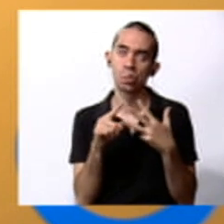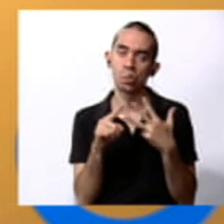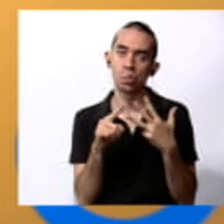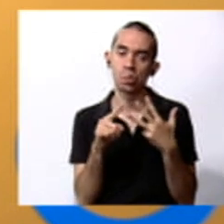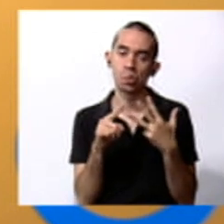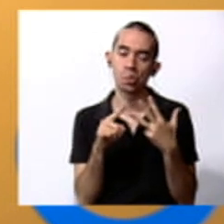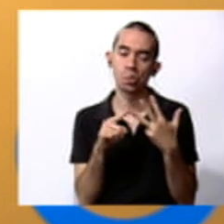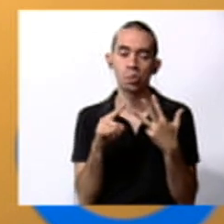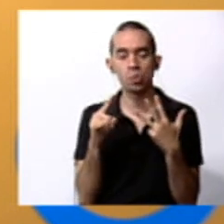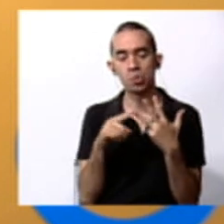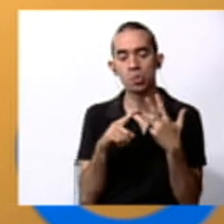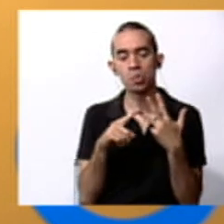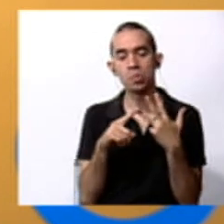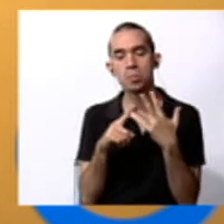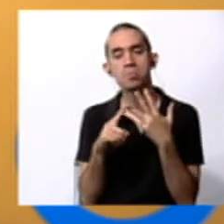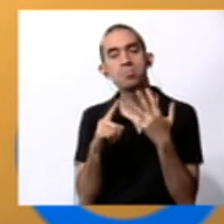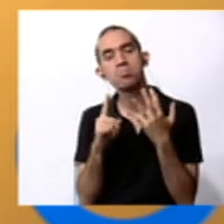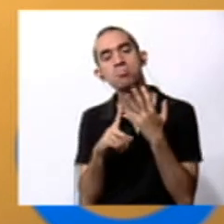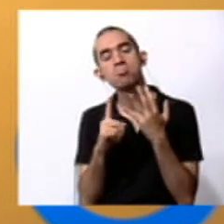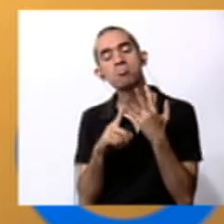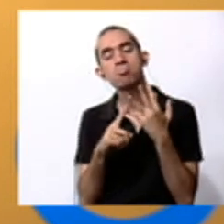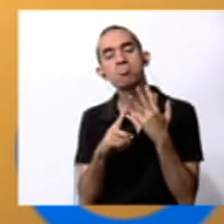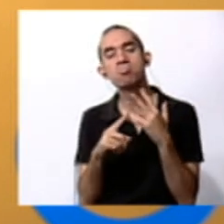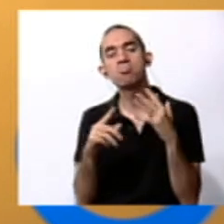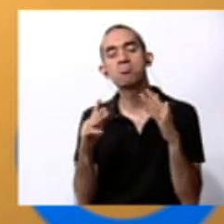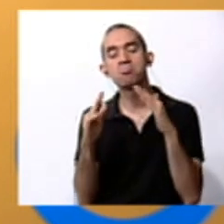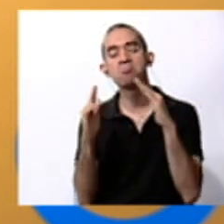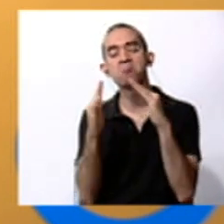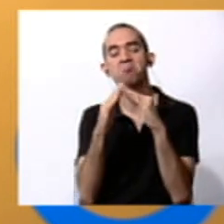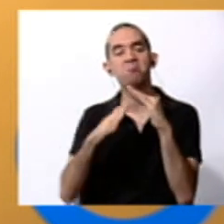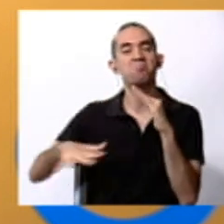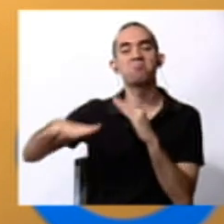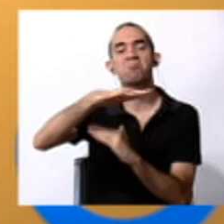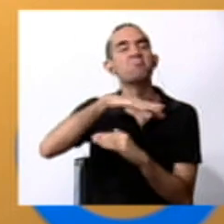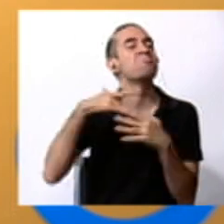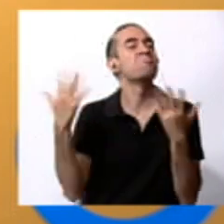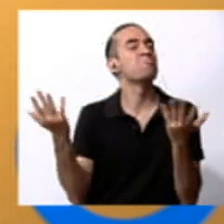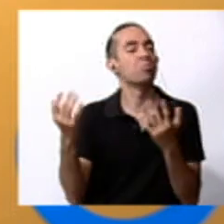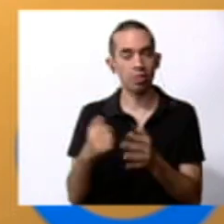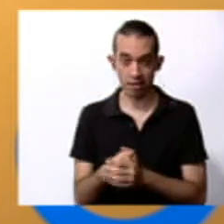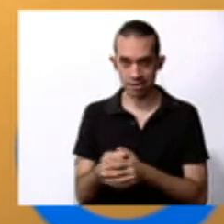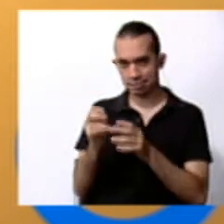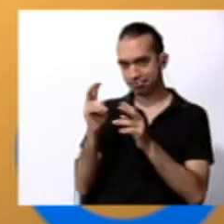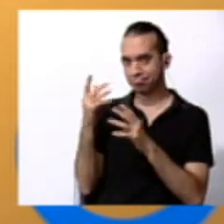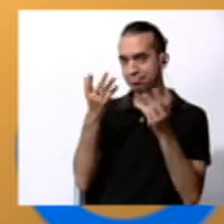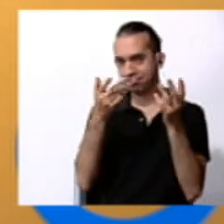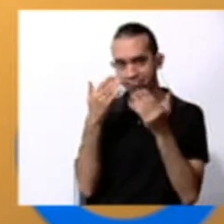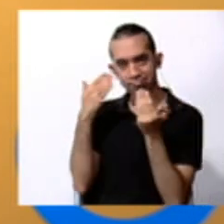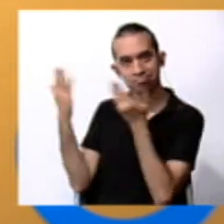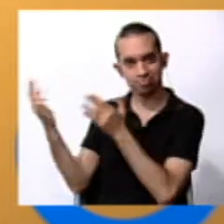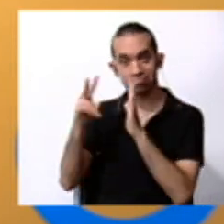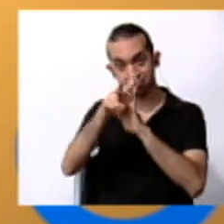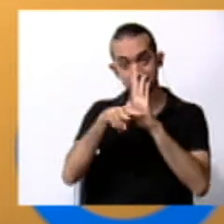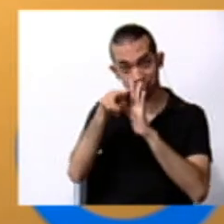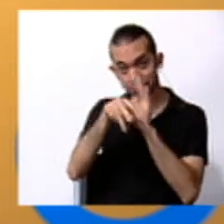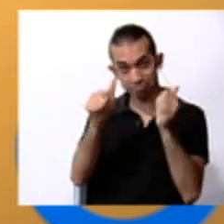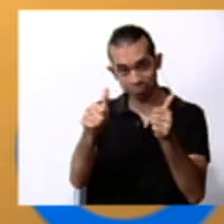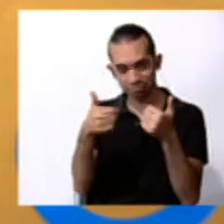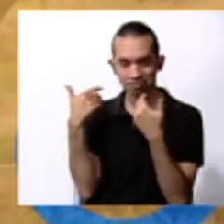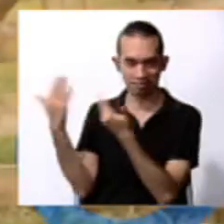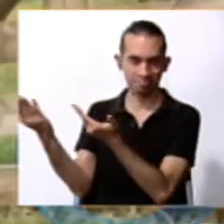makes, and also where does this animal live. Okay, let's take a look at this video. Ready? Here we